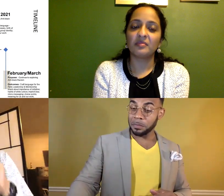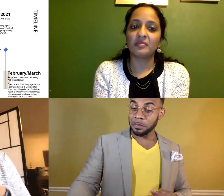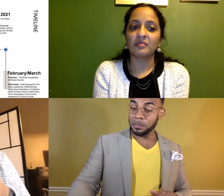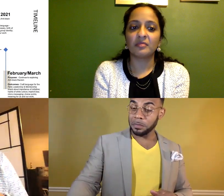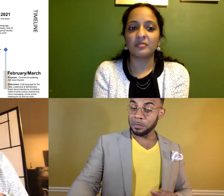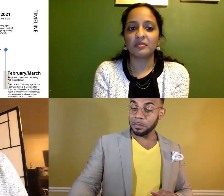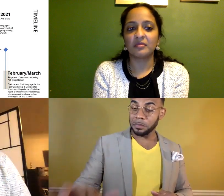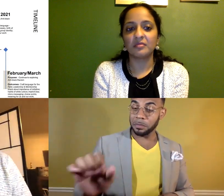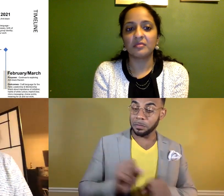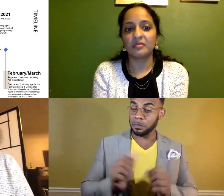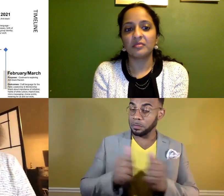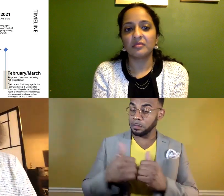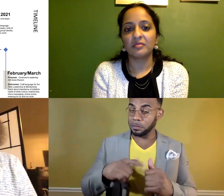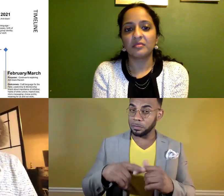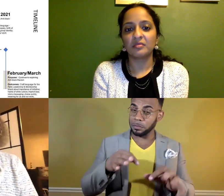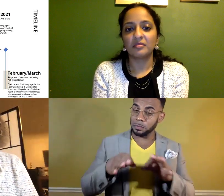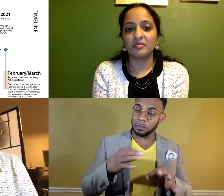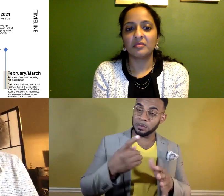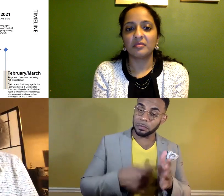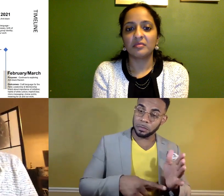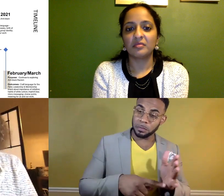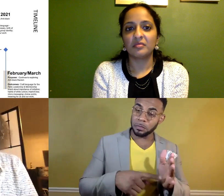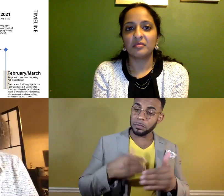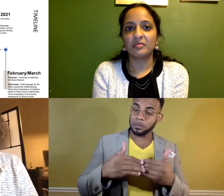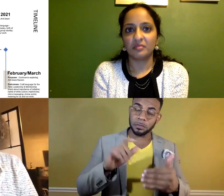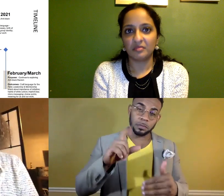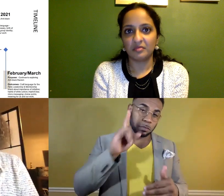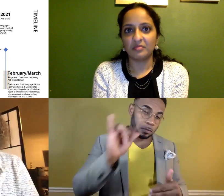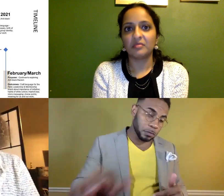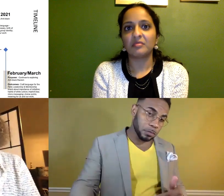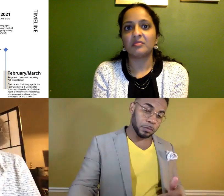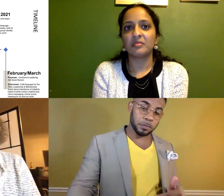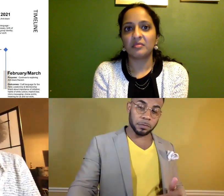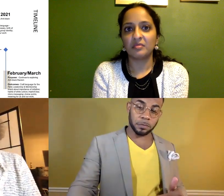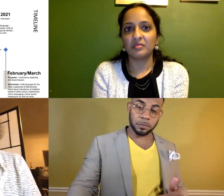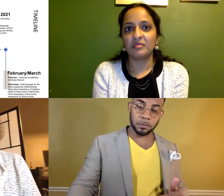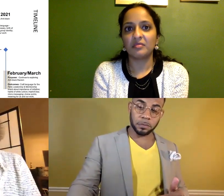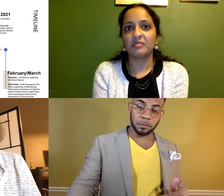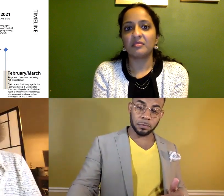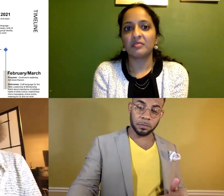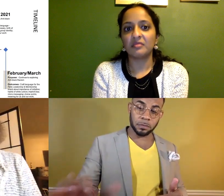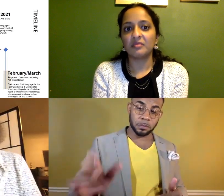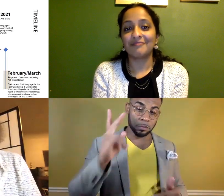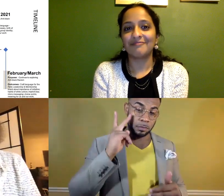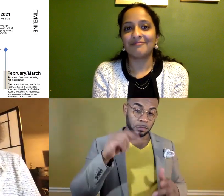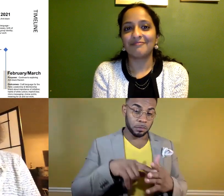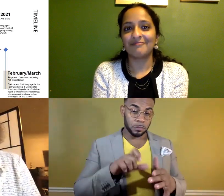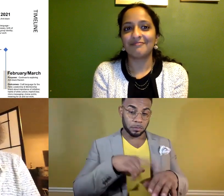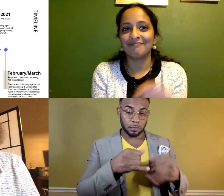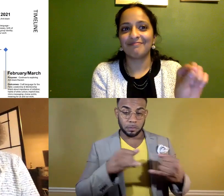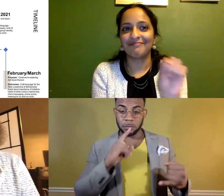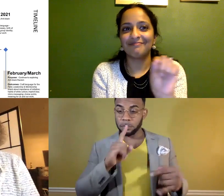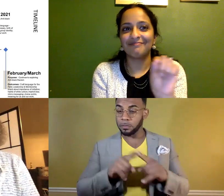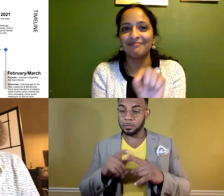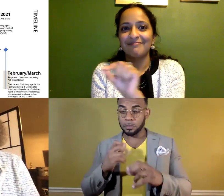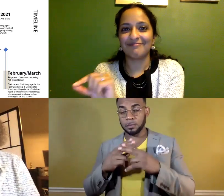works with us in defining what this process needs to look like. What you will see on this timeline is also